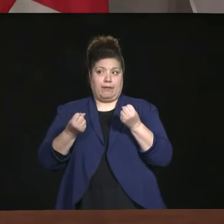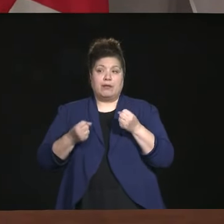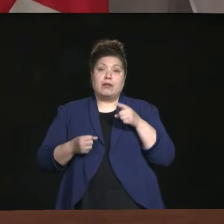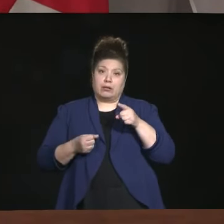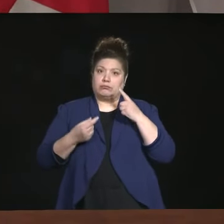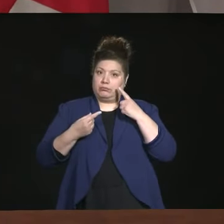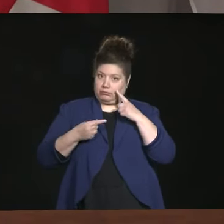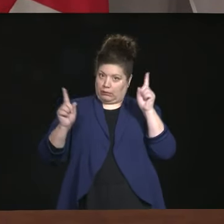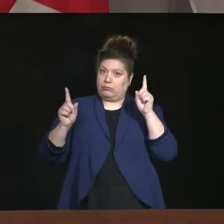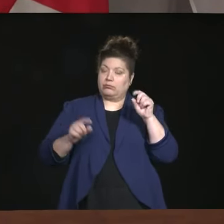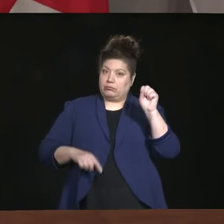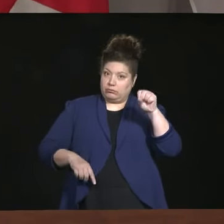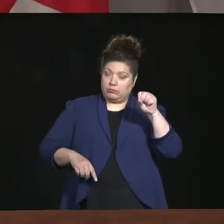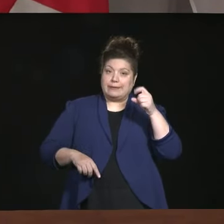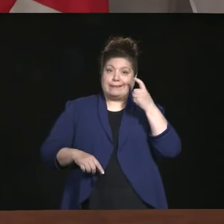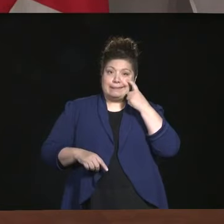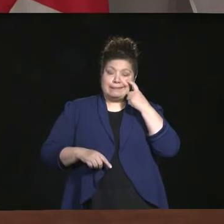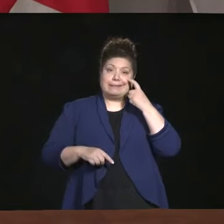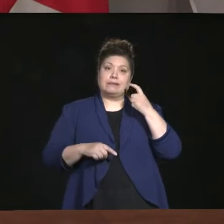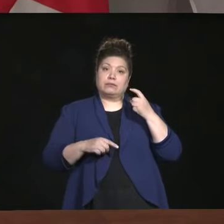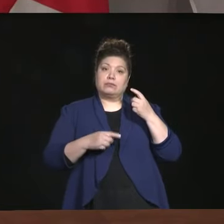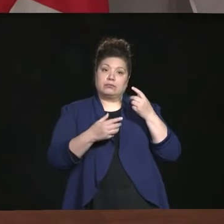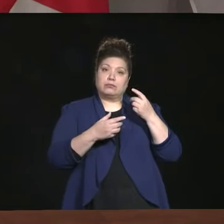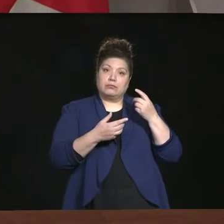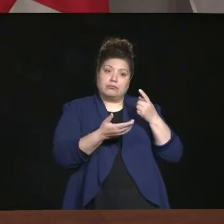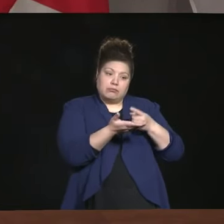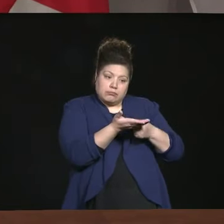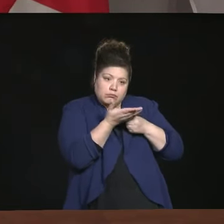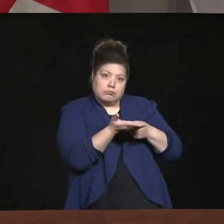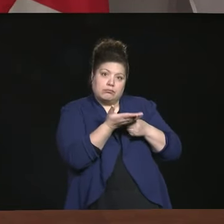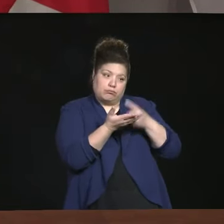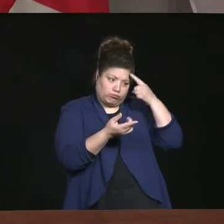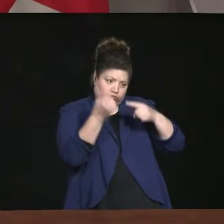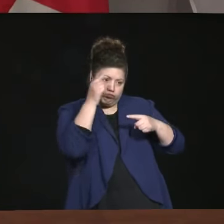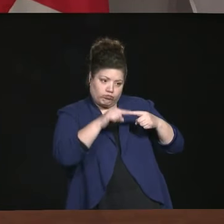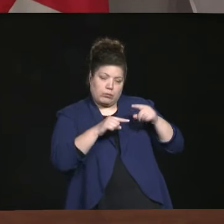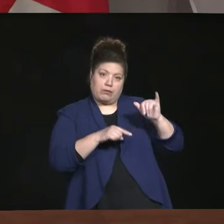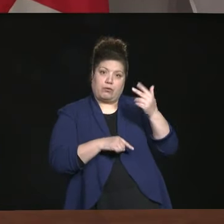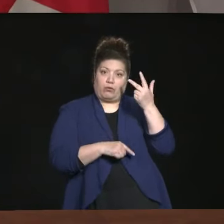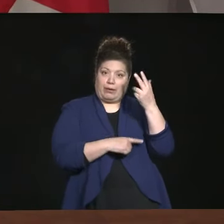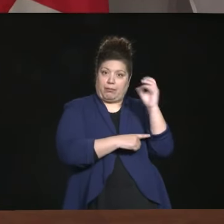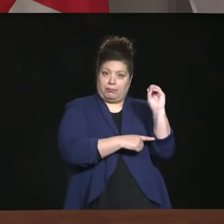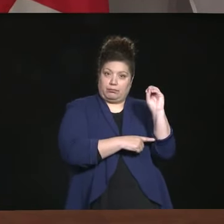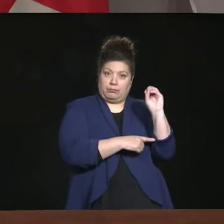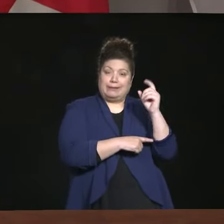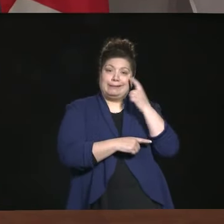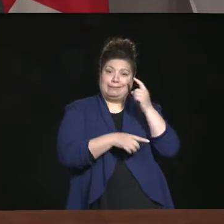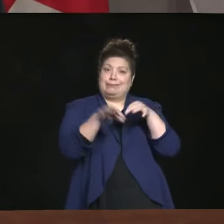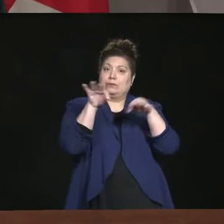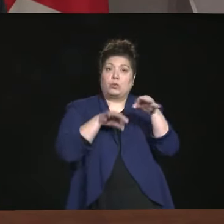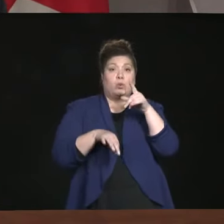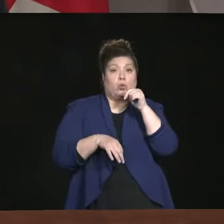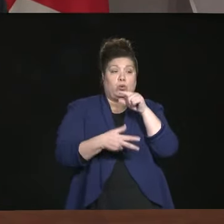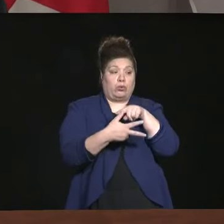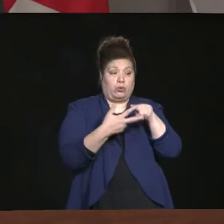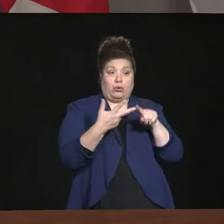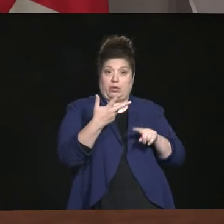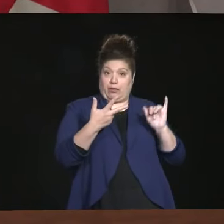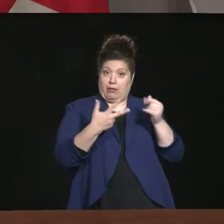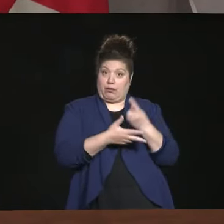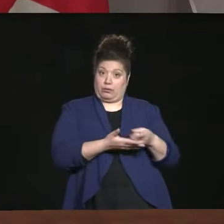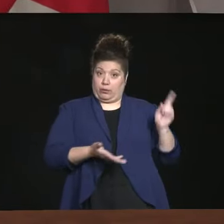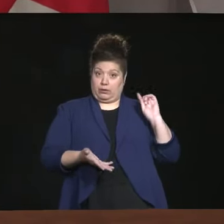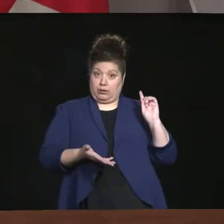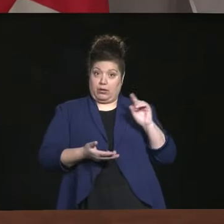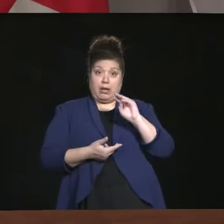procurement stage with the 3 companies we highlighted last week. On Medicom, I will say